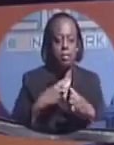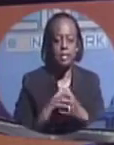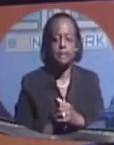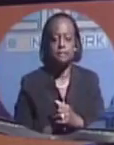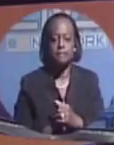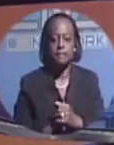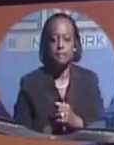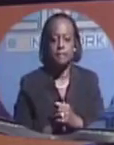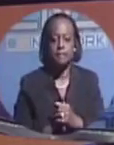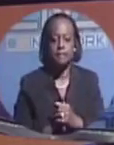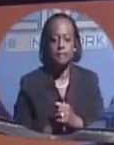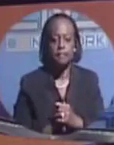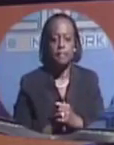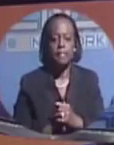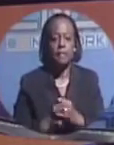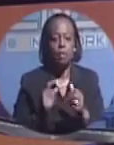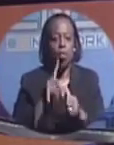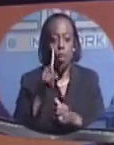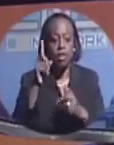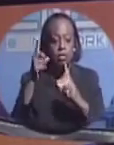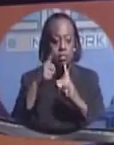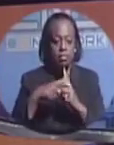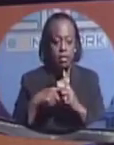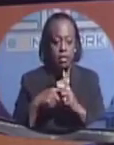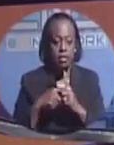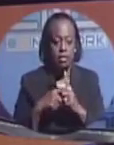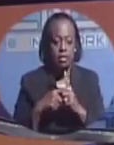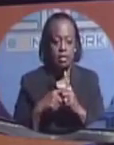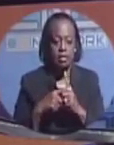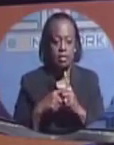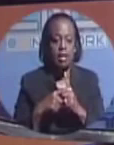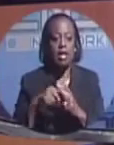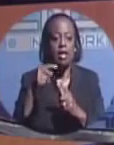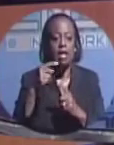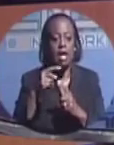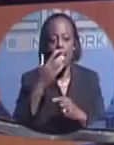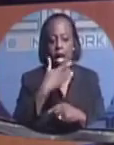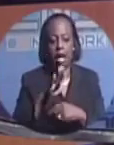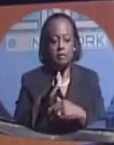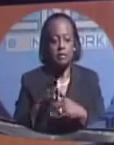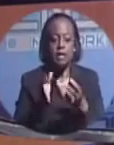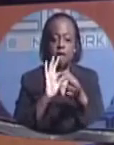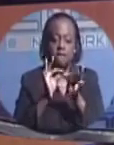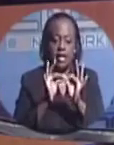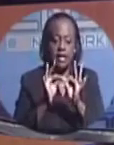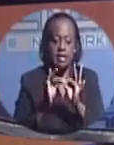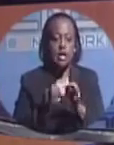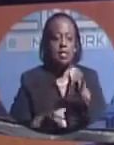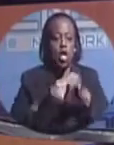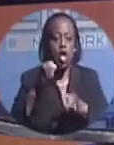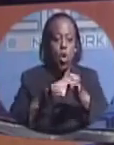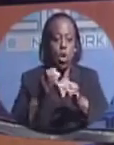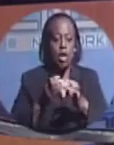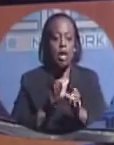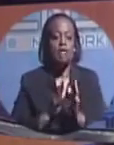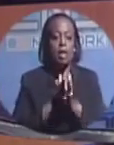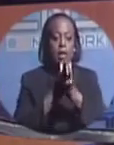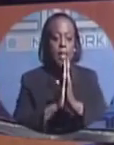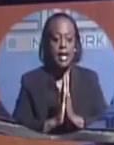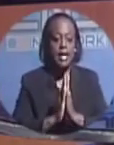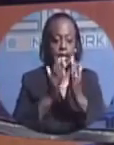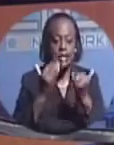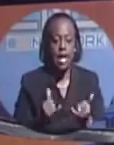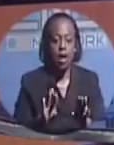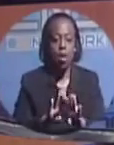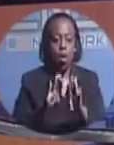After being closed for almost a month due to repairs, the Court of Appeal reopened today, with the court hearing a criminal case which had an